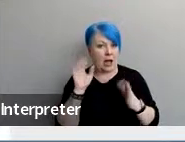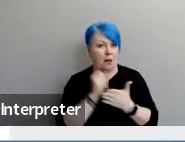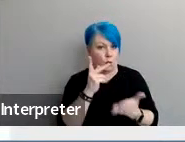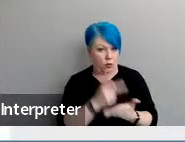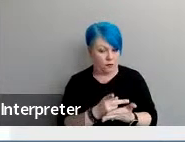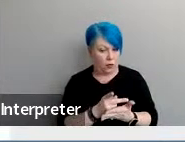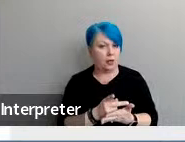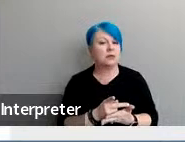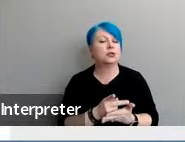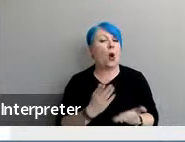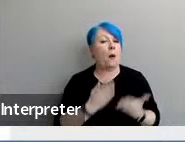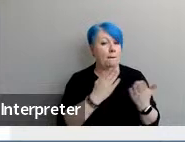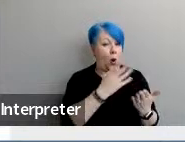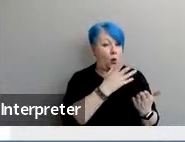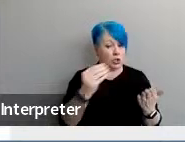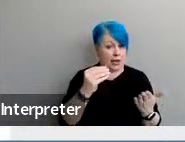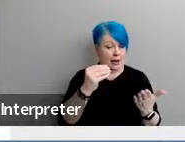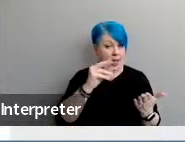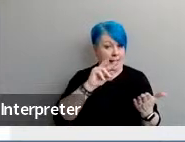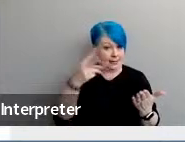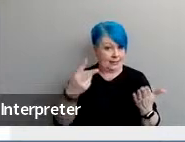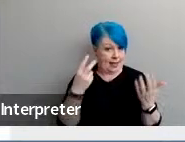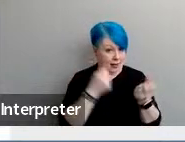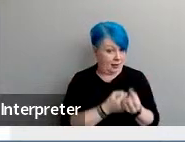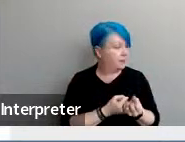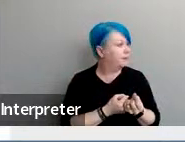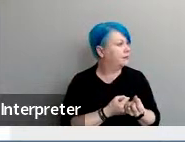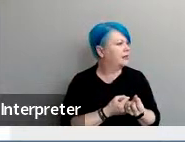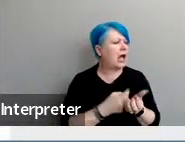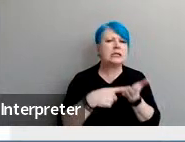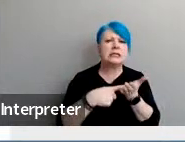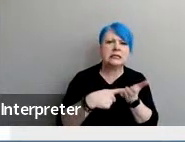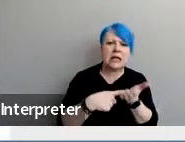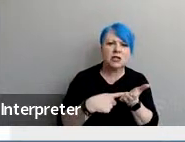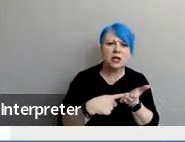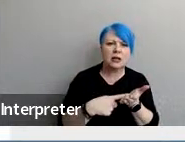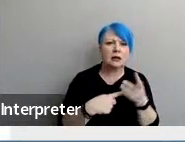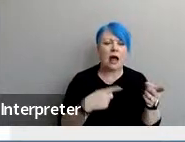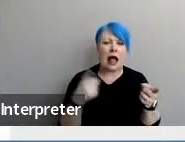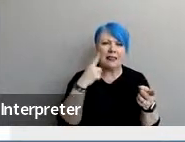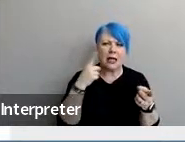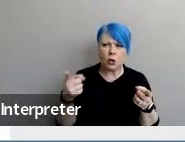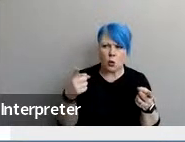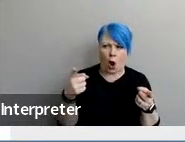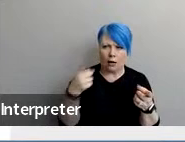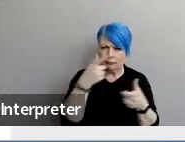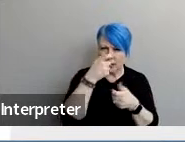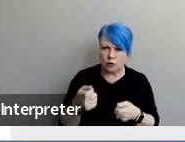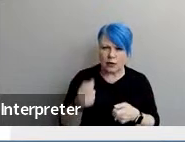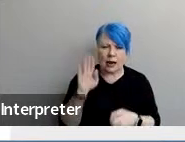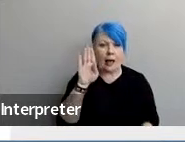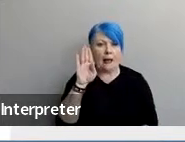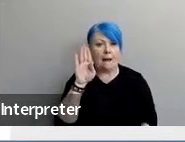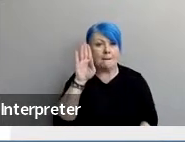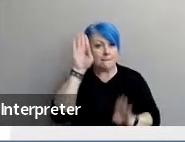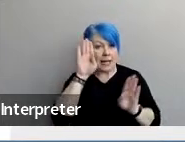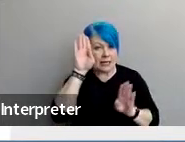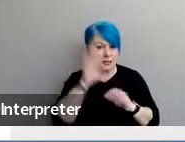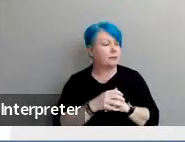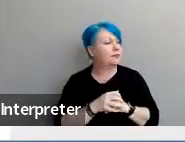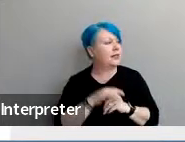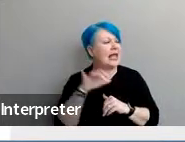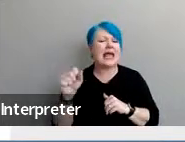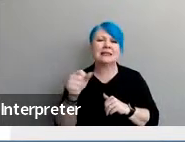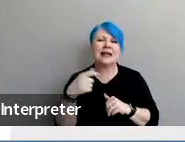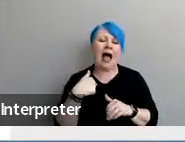All right. Discussion. This is, I think, that you're interested in. Bid? Yeah. Okay. Yes, I was